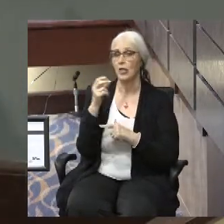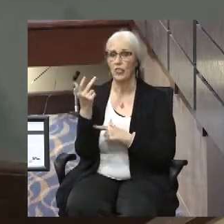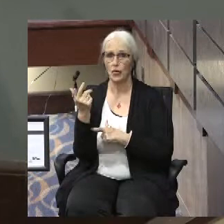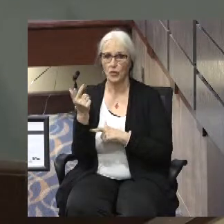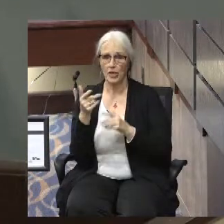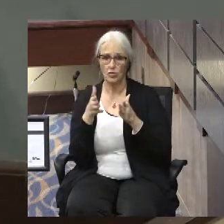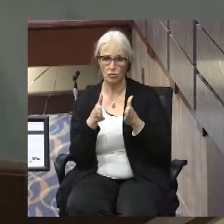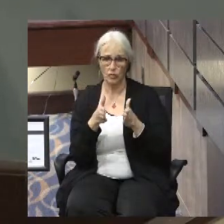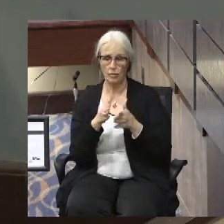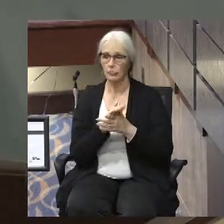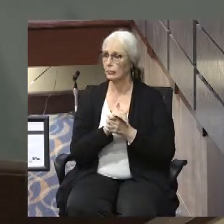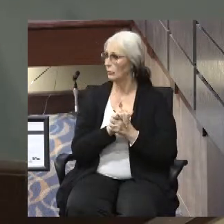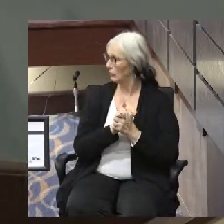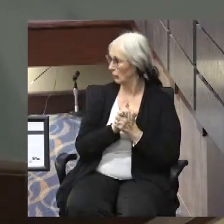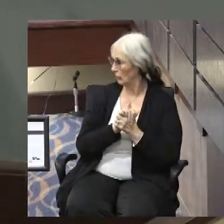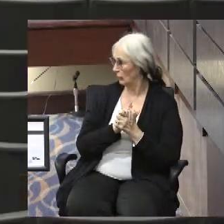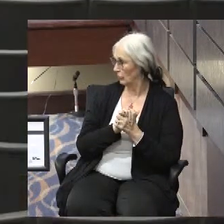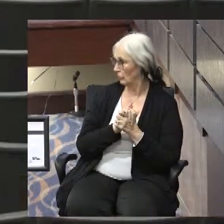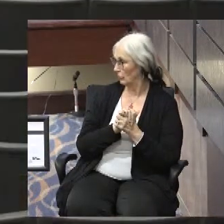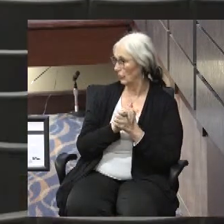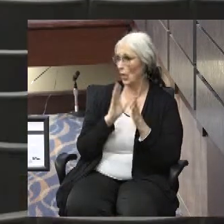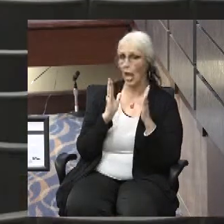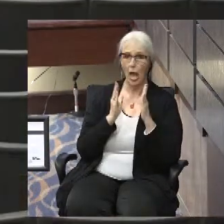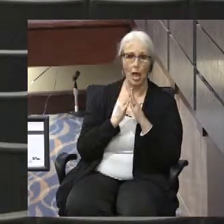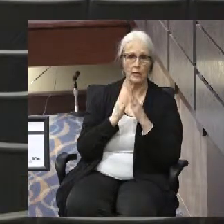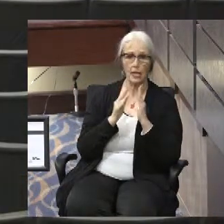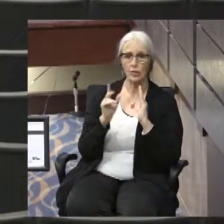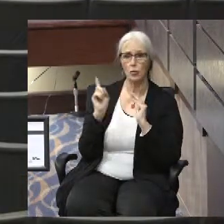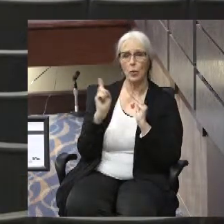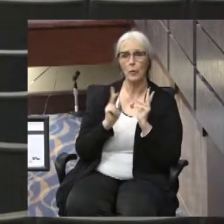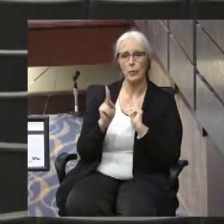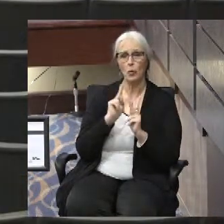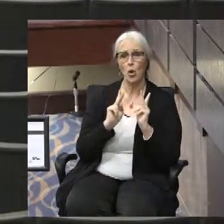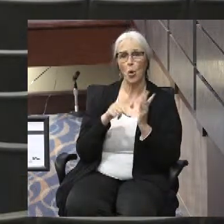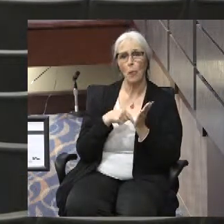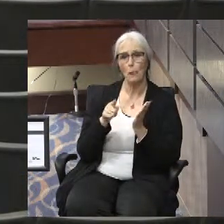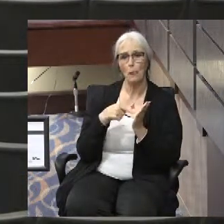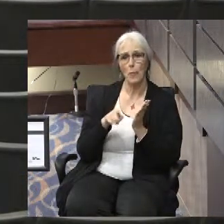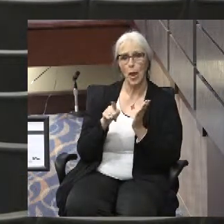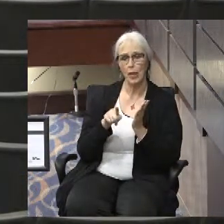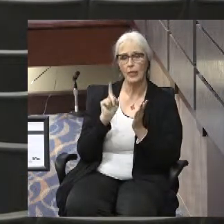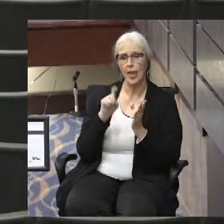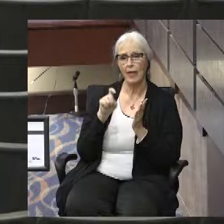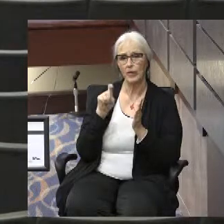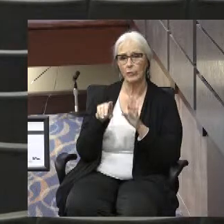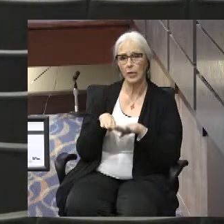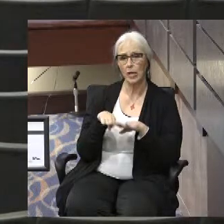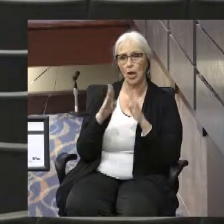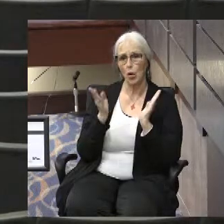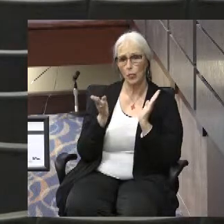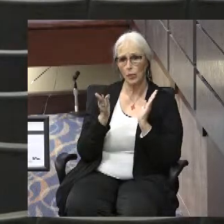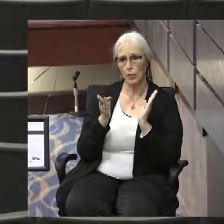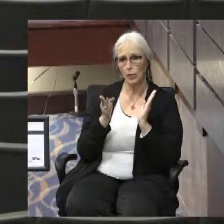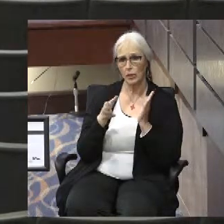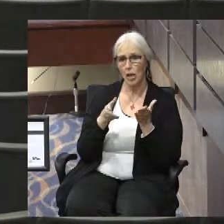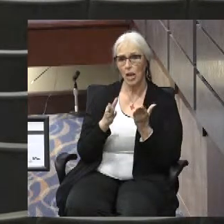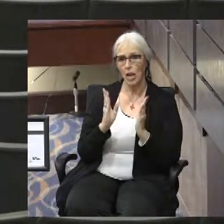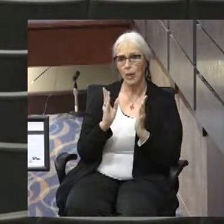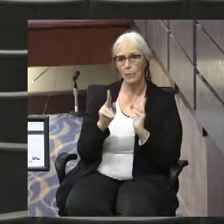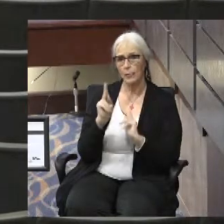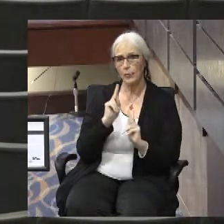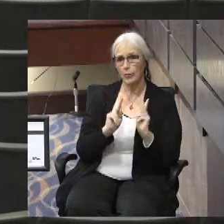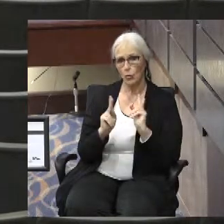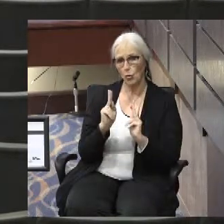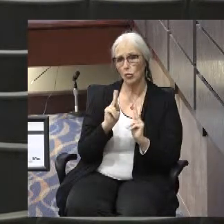think, that's where everybody goes to pay. That's correct. So they have to keep that open anyway, pretty much, to let the occupants of